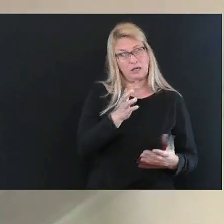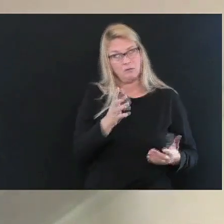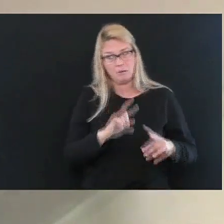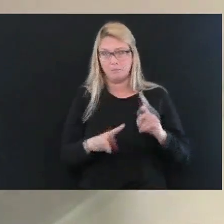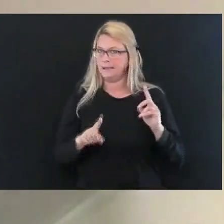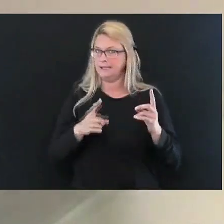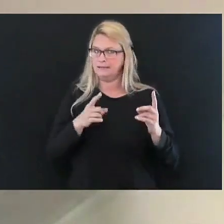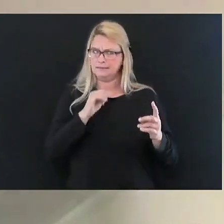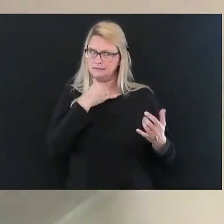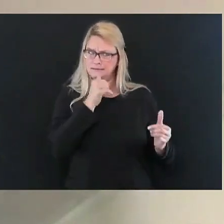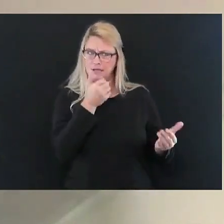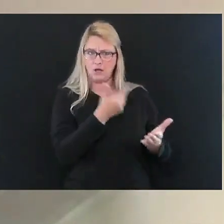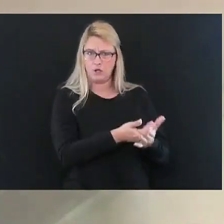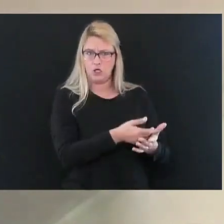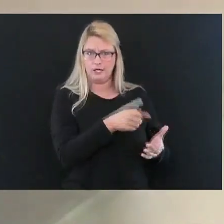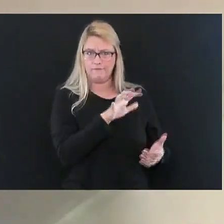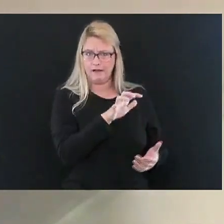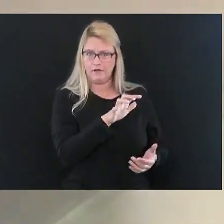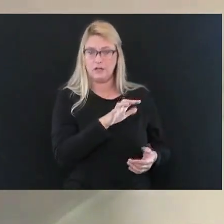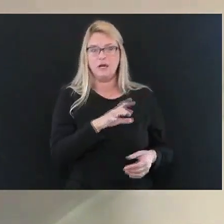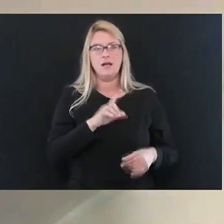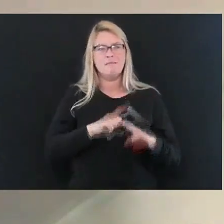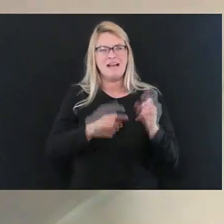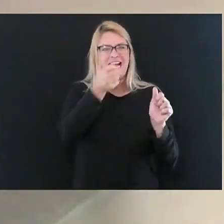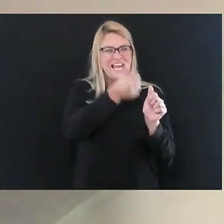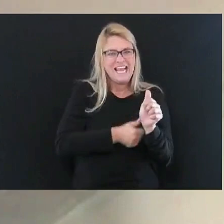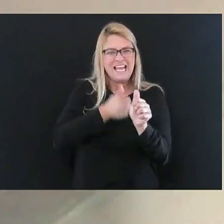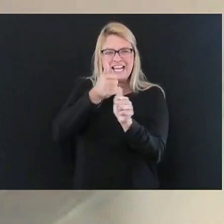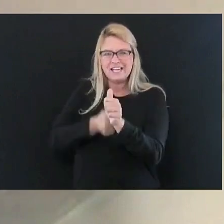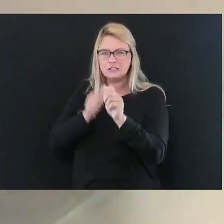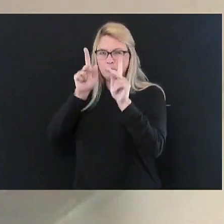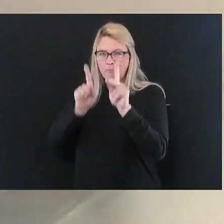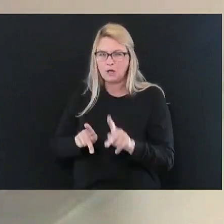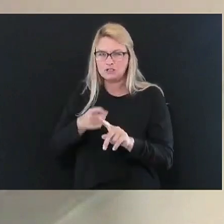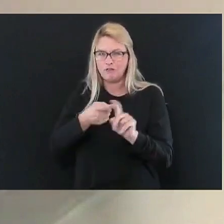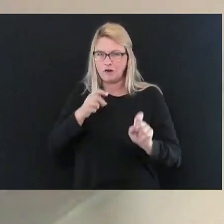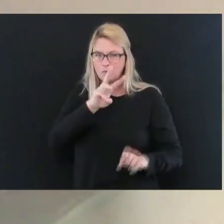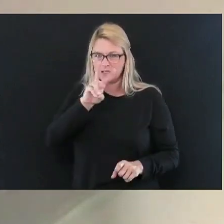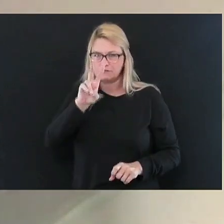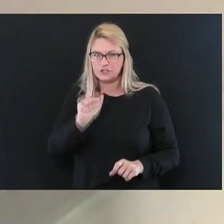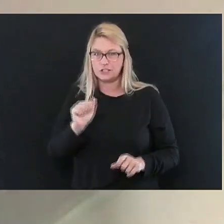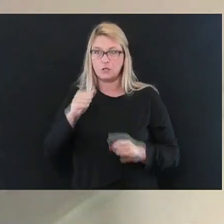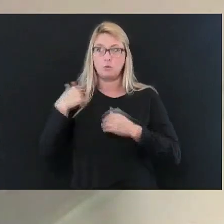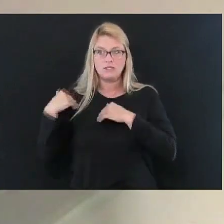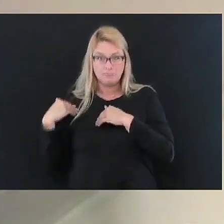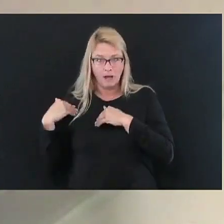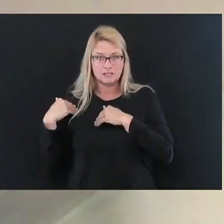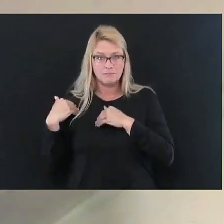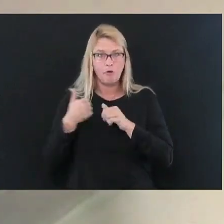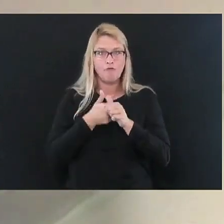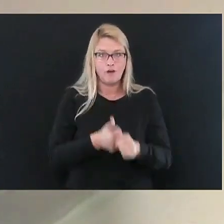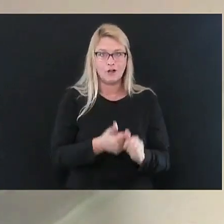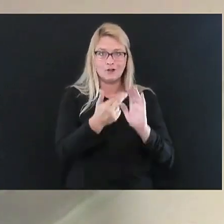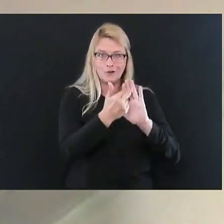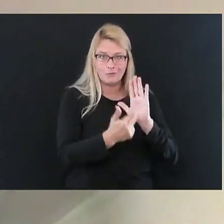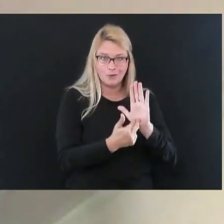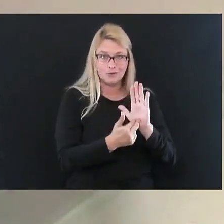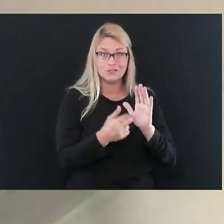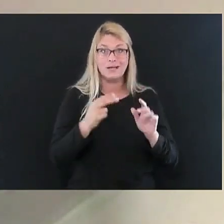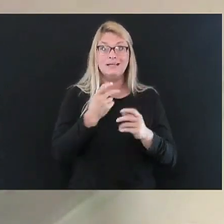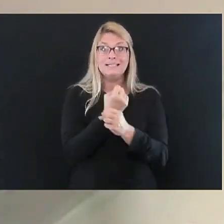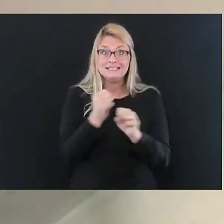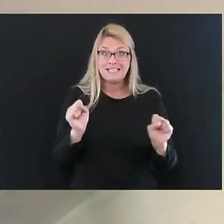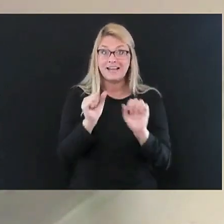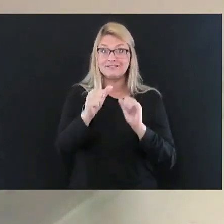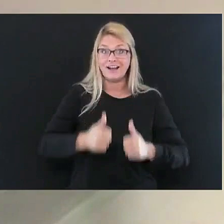that we, by doing this, by each person acting in a responsible way, we've saved lives. And we are committed to continue to